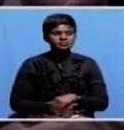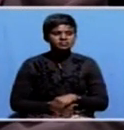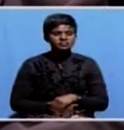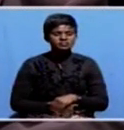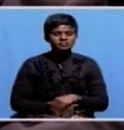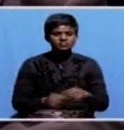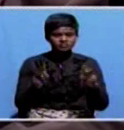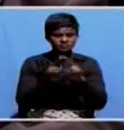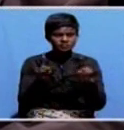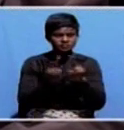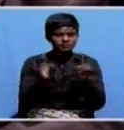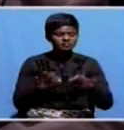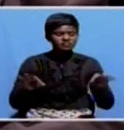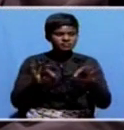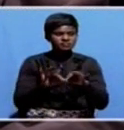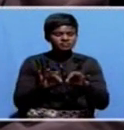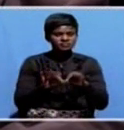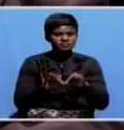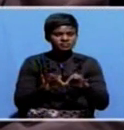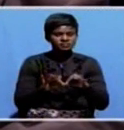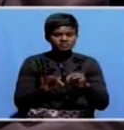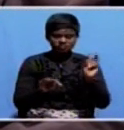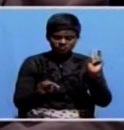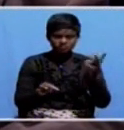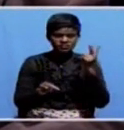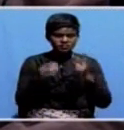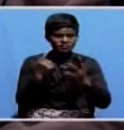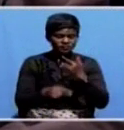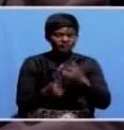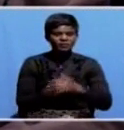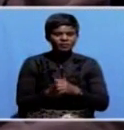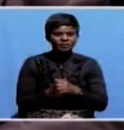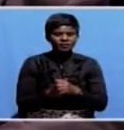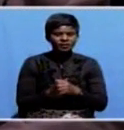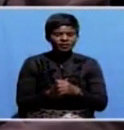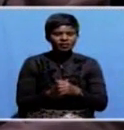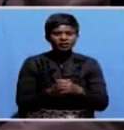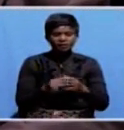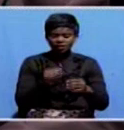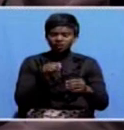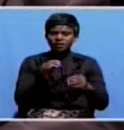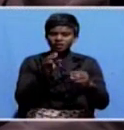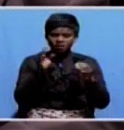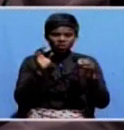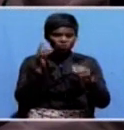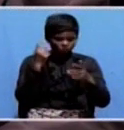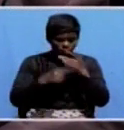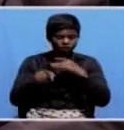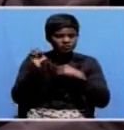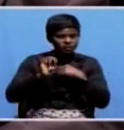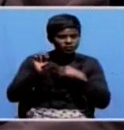That's lesson number one. Lesson number two is be focused in whatever you are